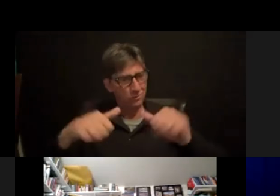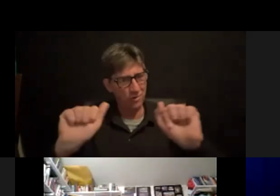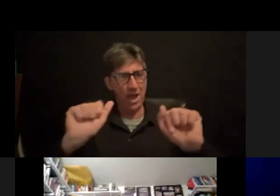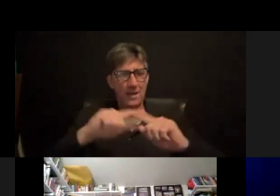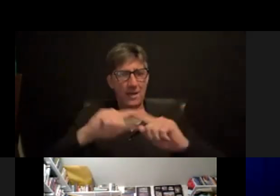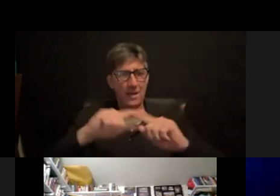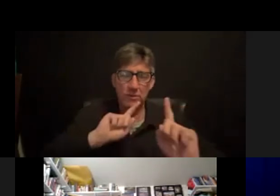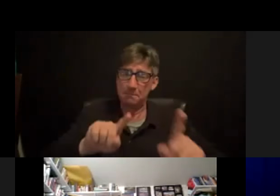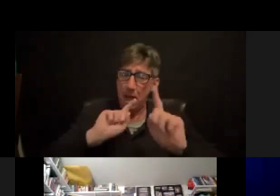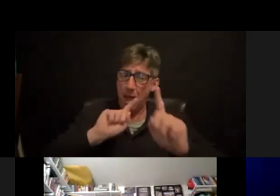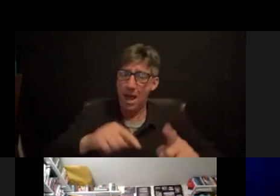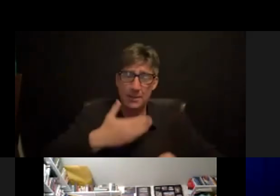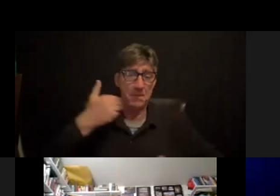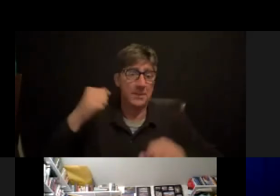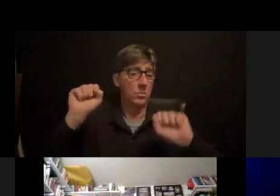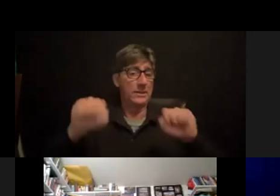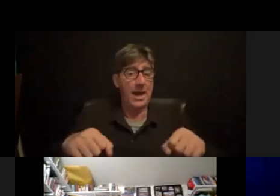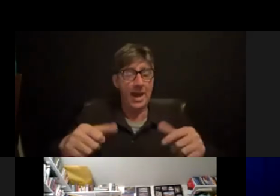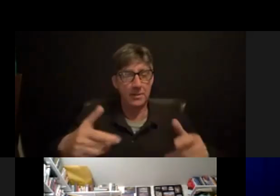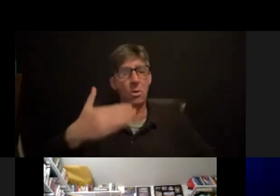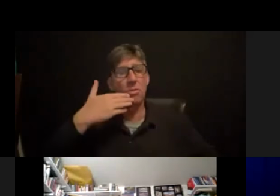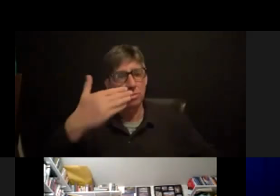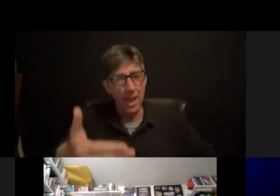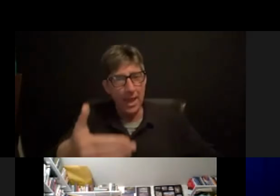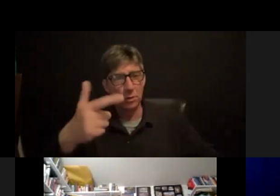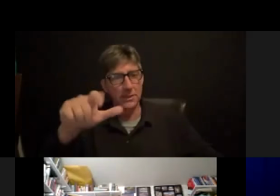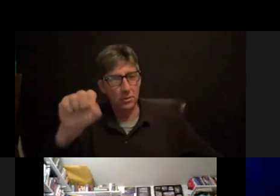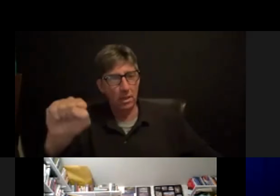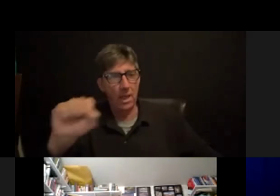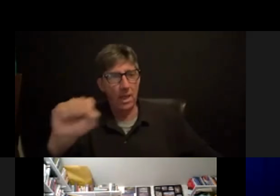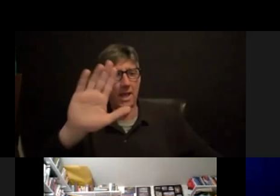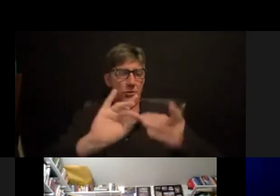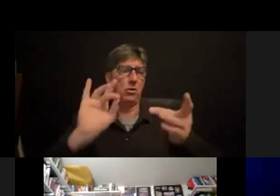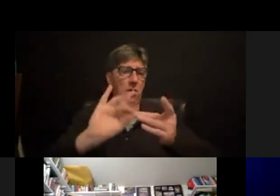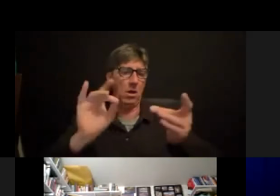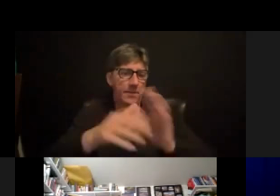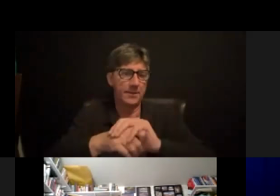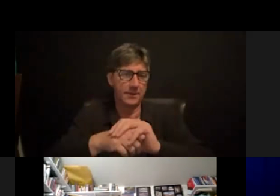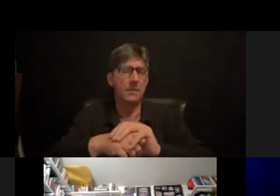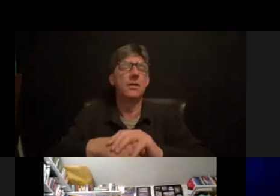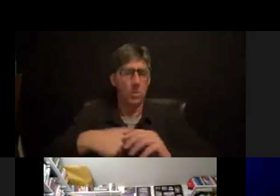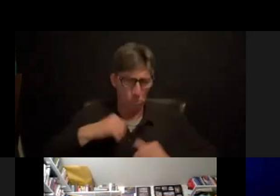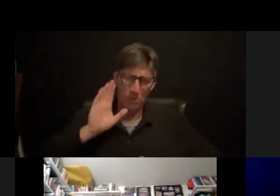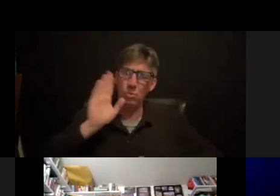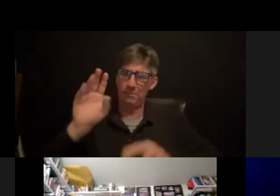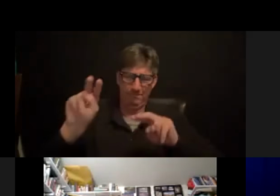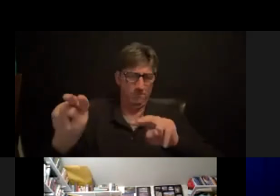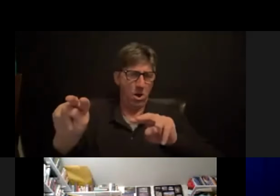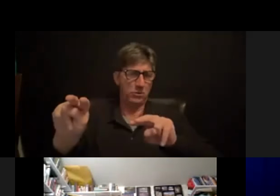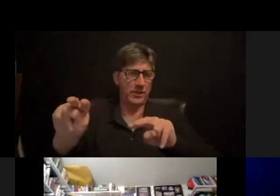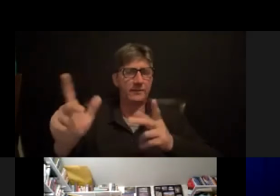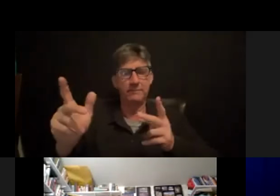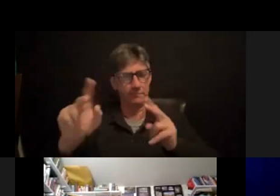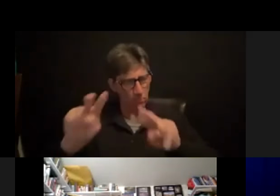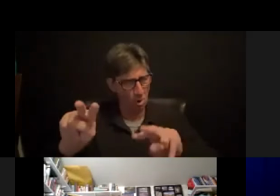much as possible. So thank you, Mr. Glass, for your comments. And we really will be watching what we have, and we will be kind of,